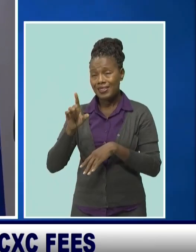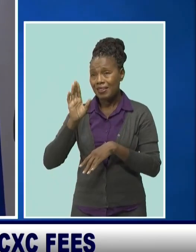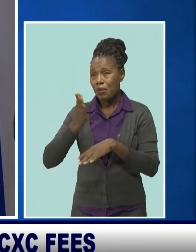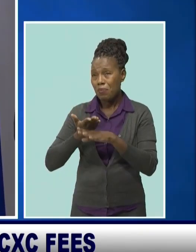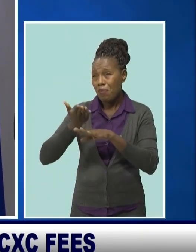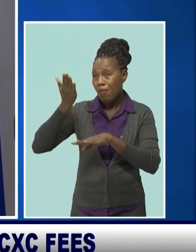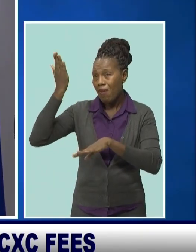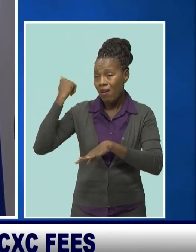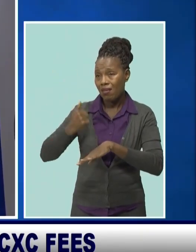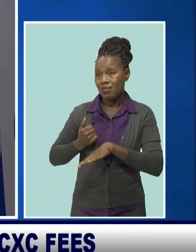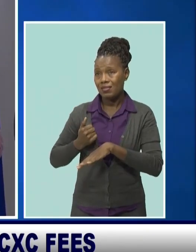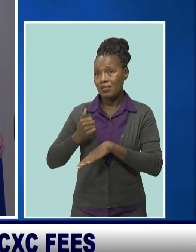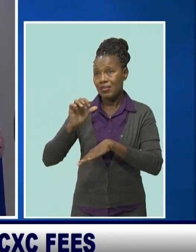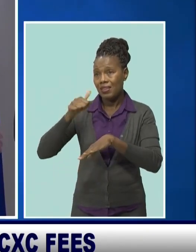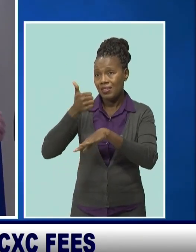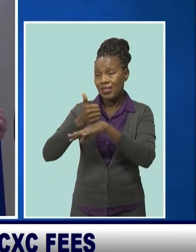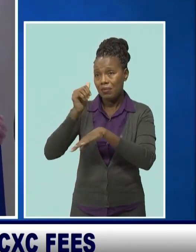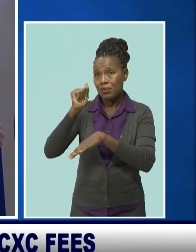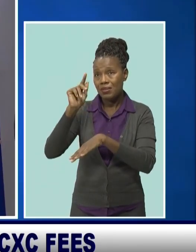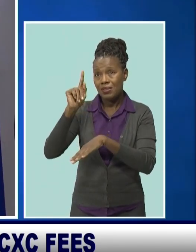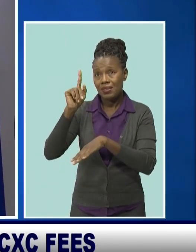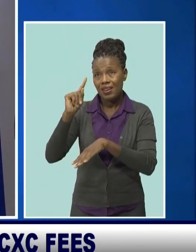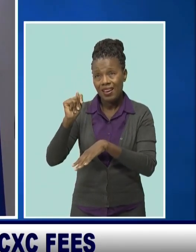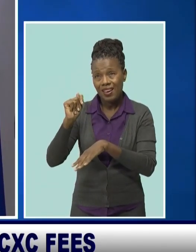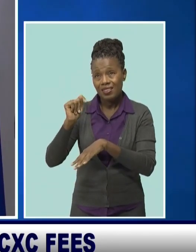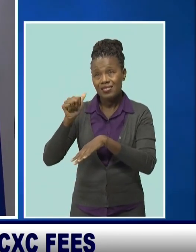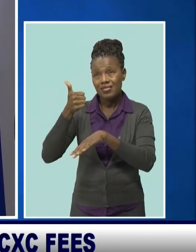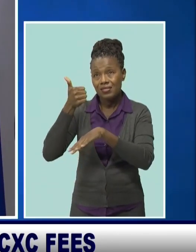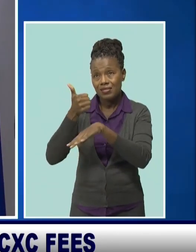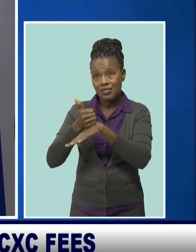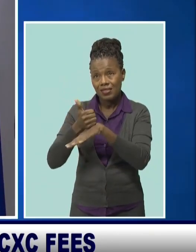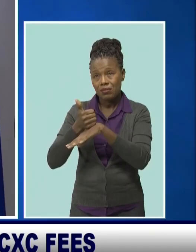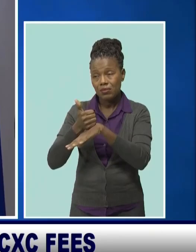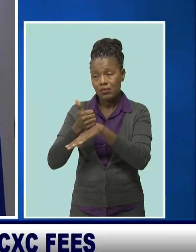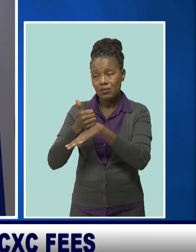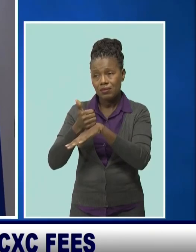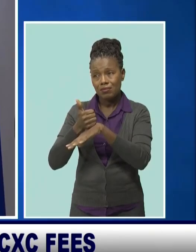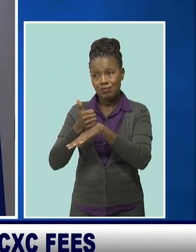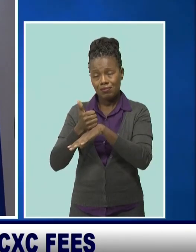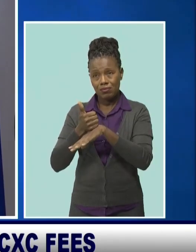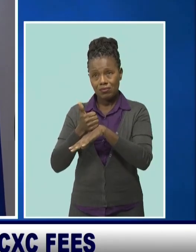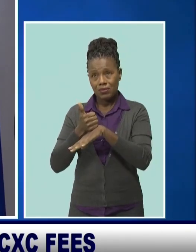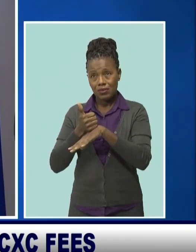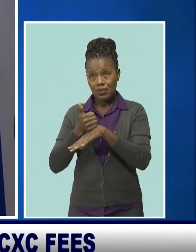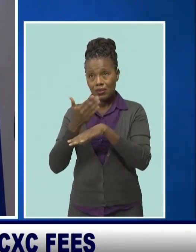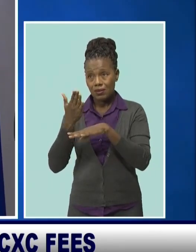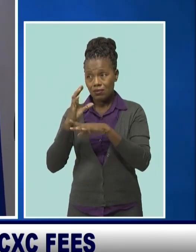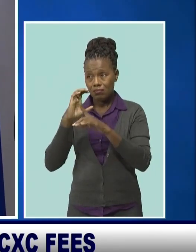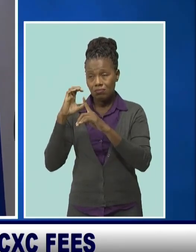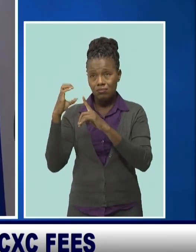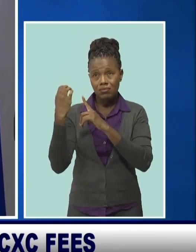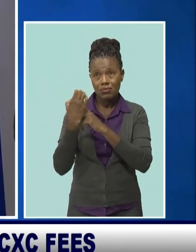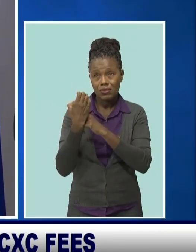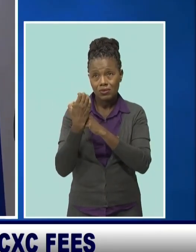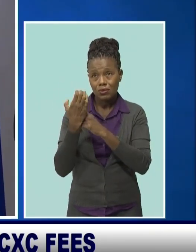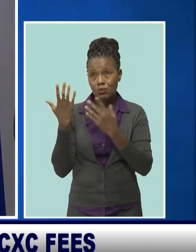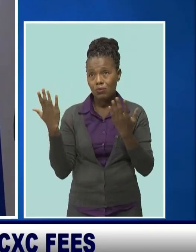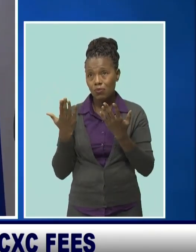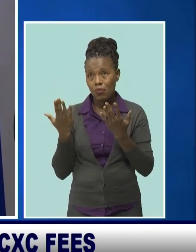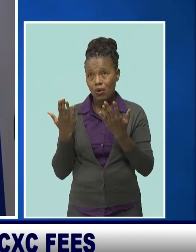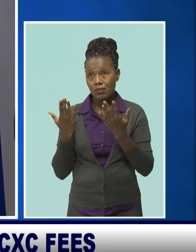act was brought into force, what were the circumstances, what were the